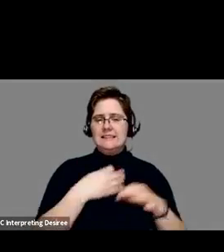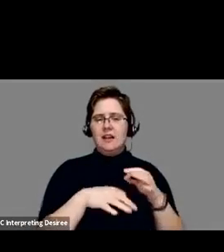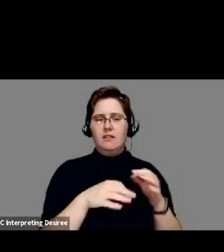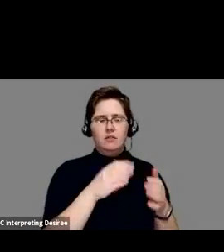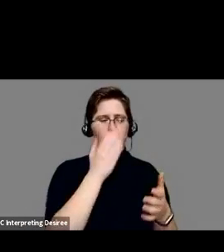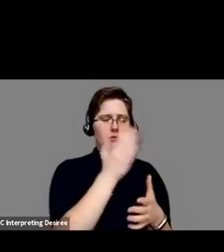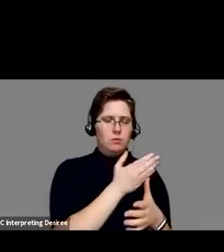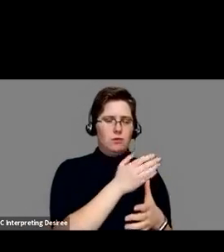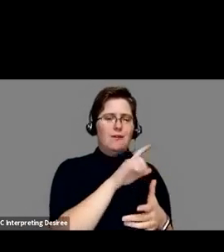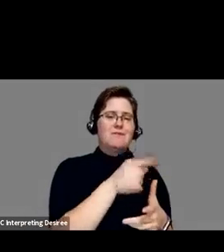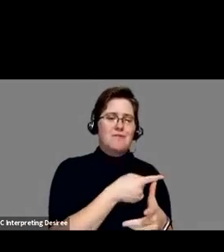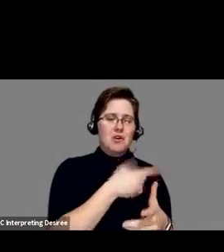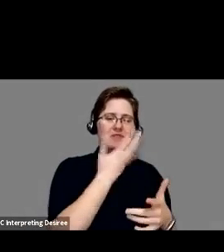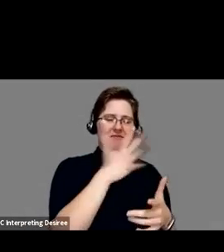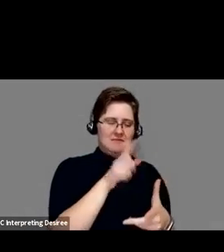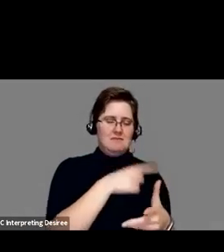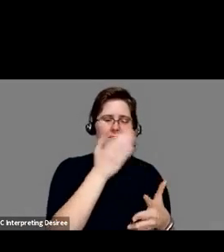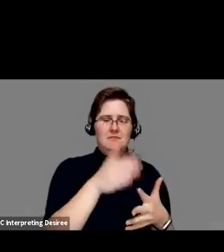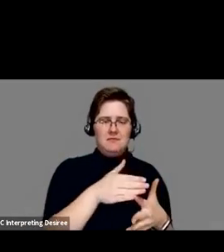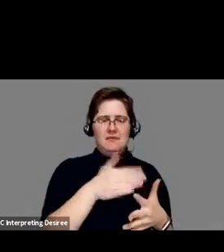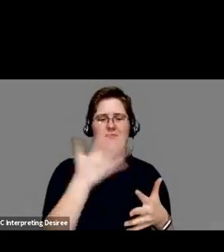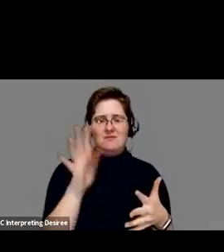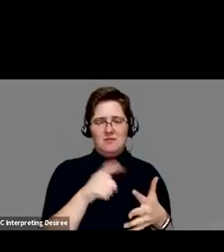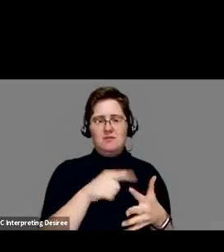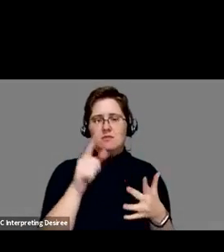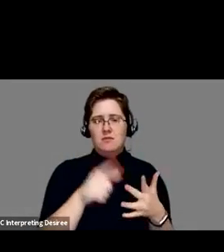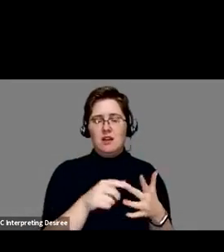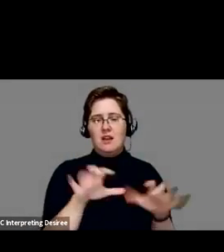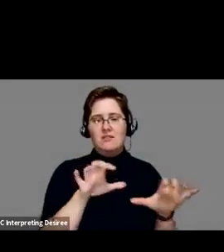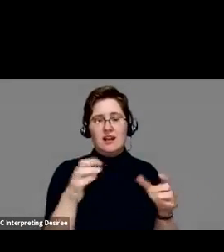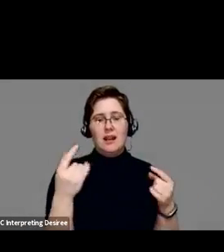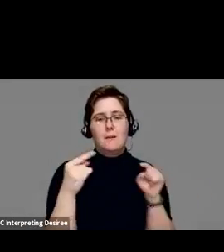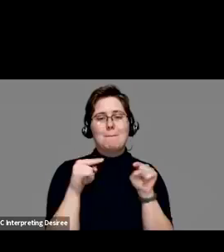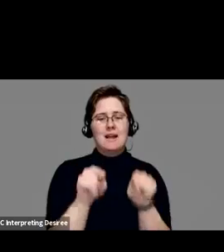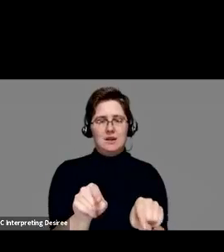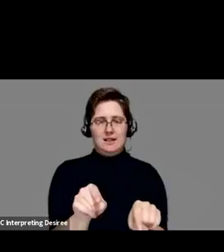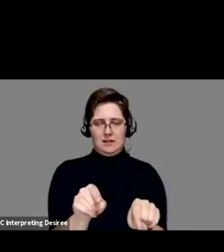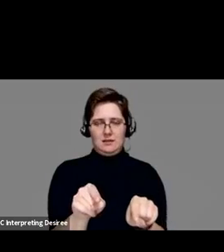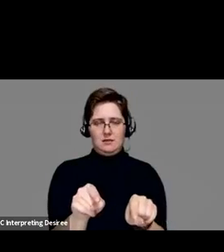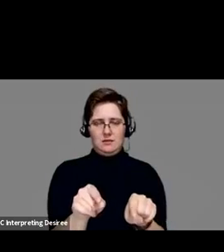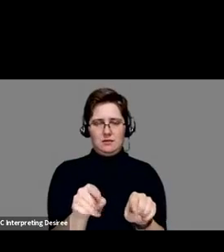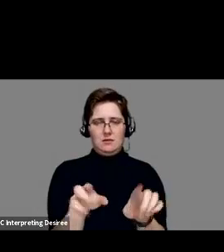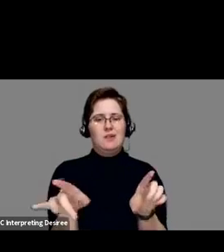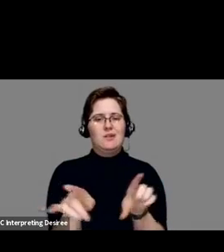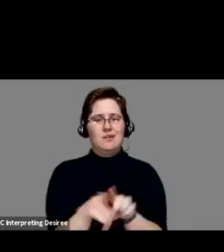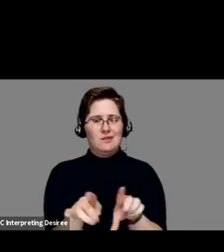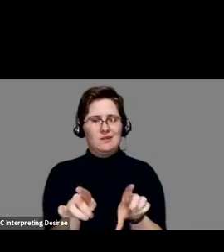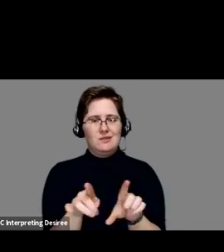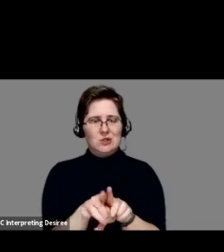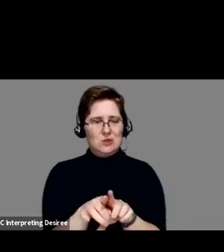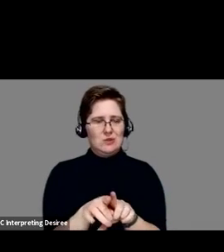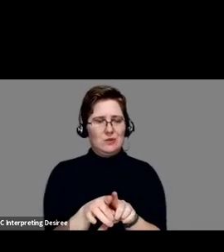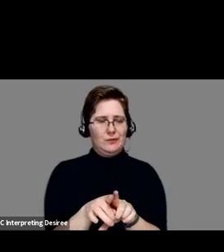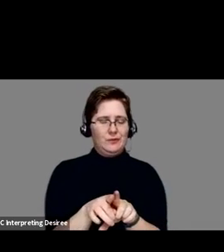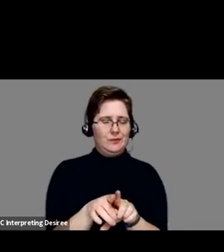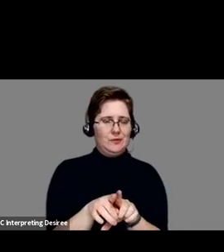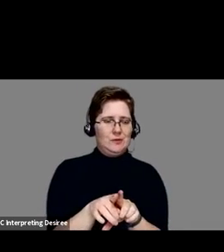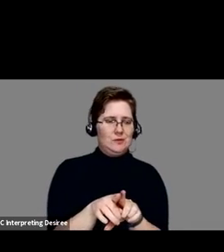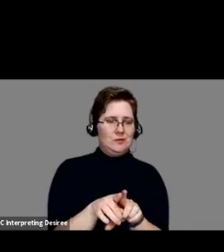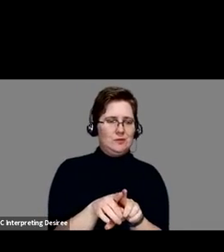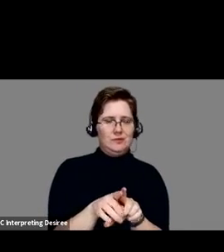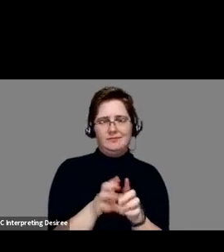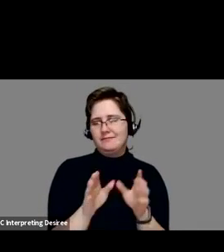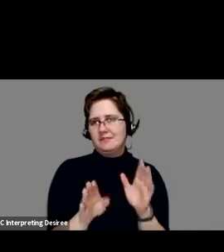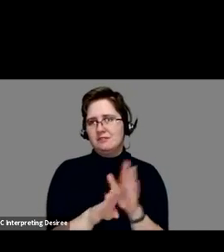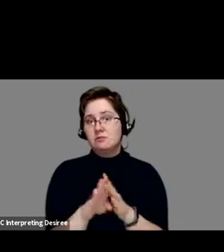this sequentially, they've done this in parallel and also developed, even